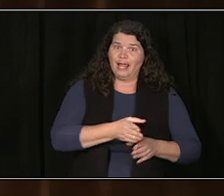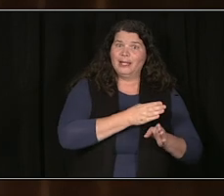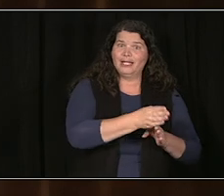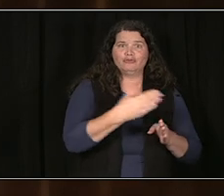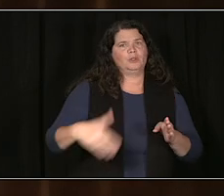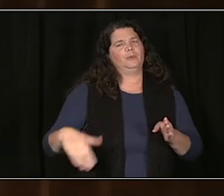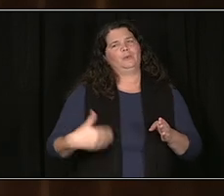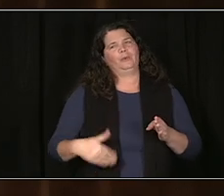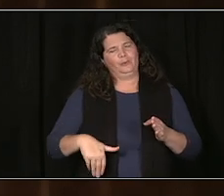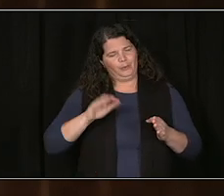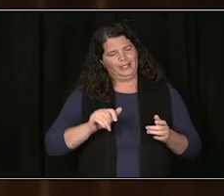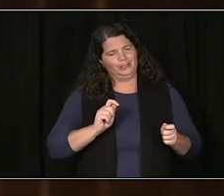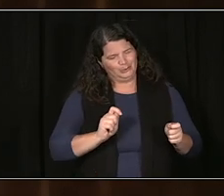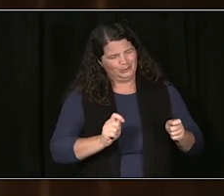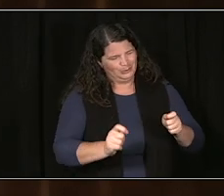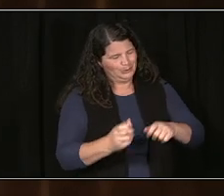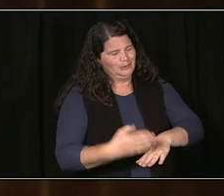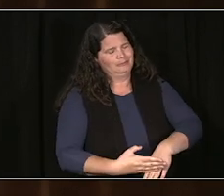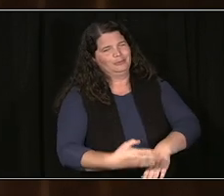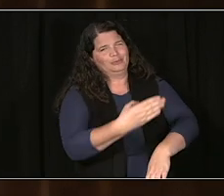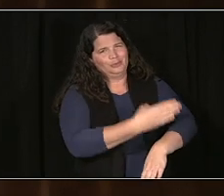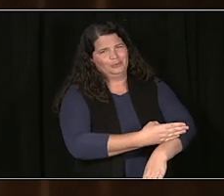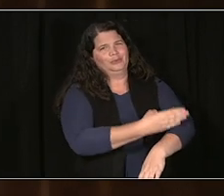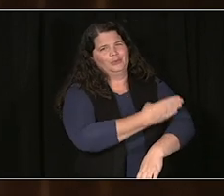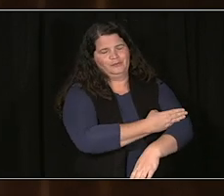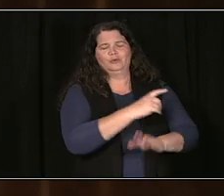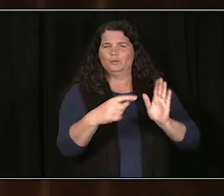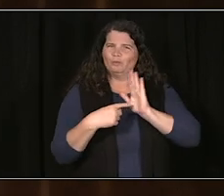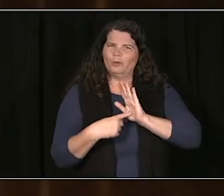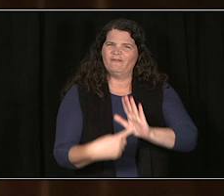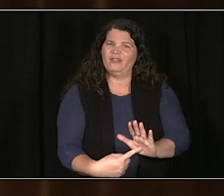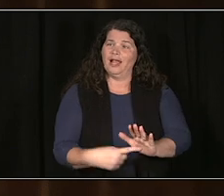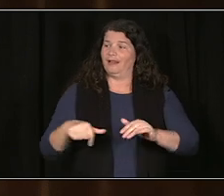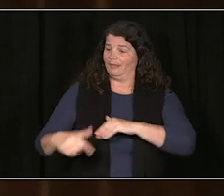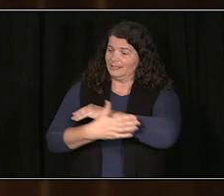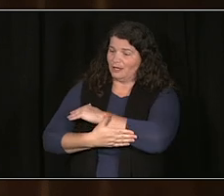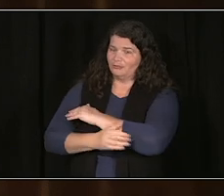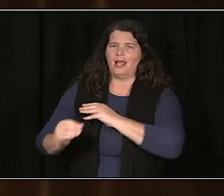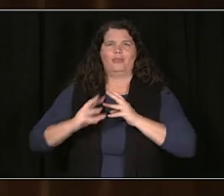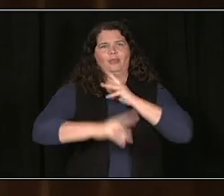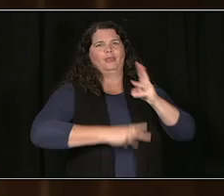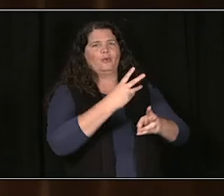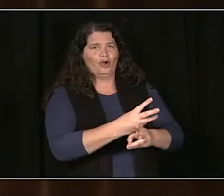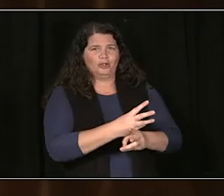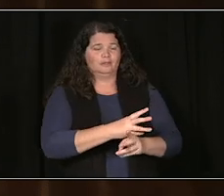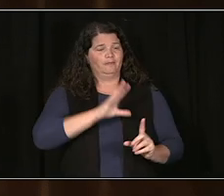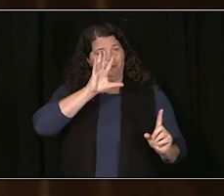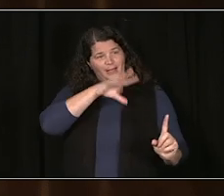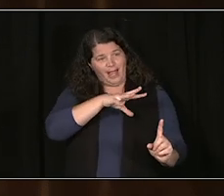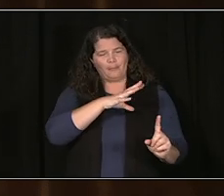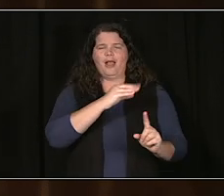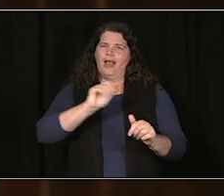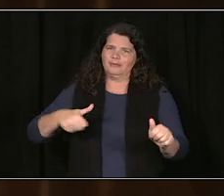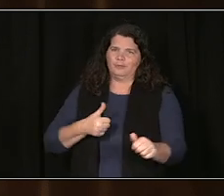before we reflect the true diversity of this country and the world, both in front of and behind the camera. From the top executives